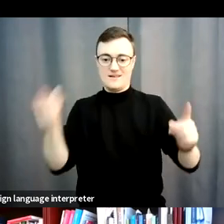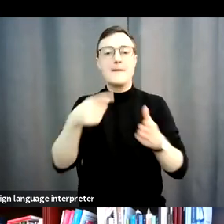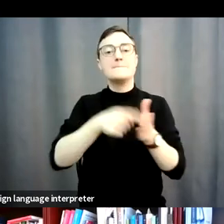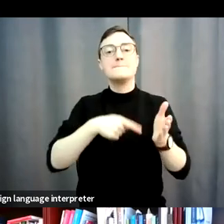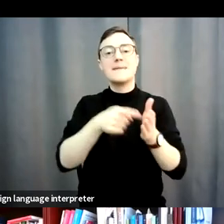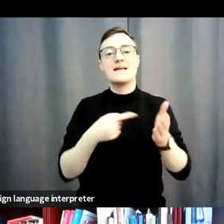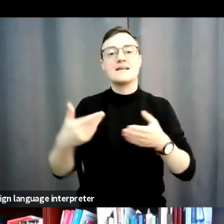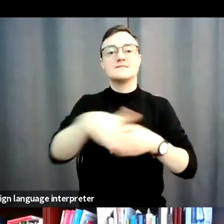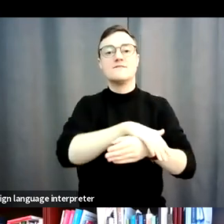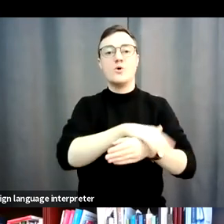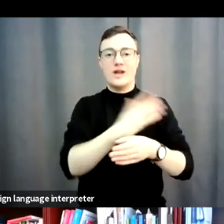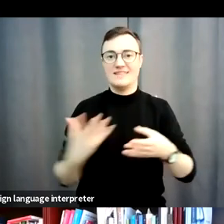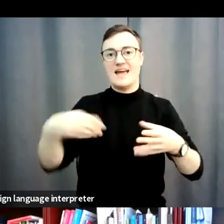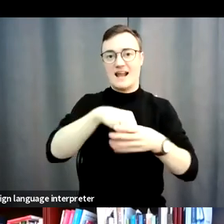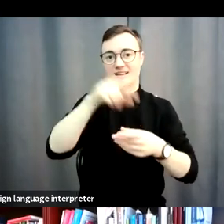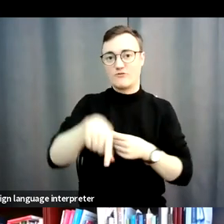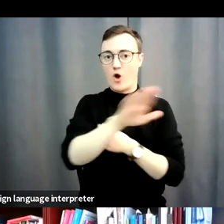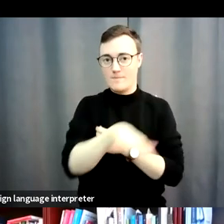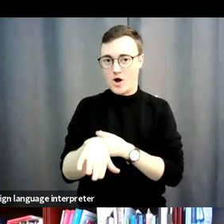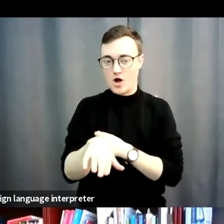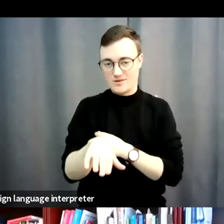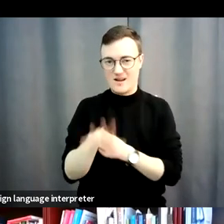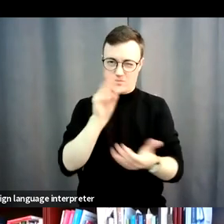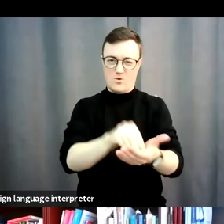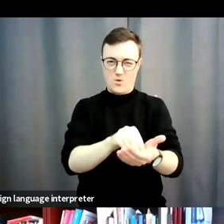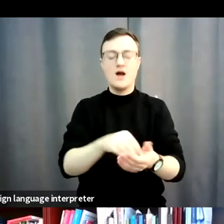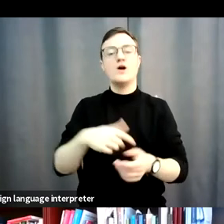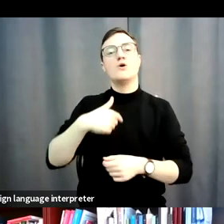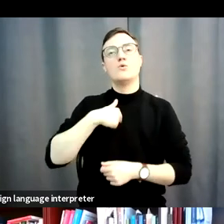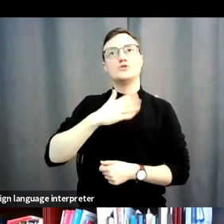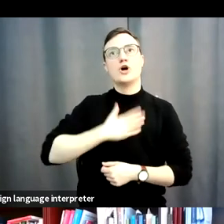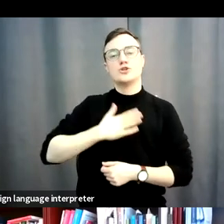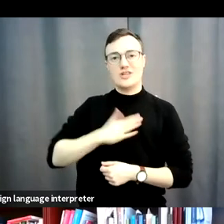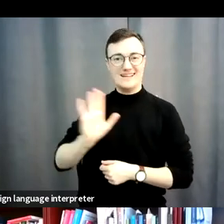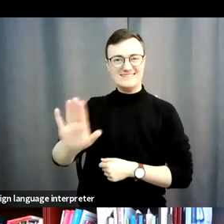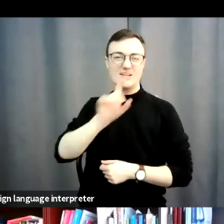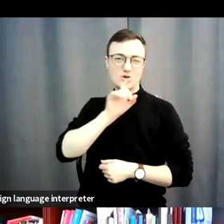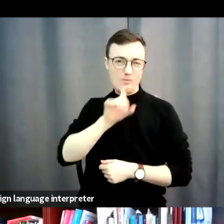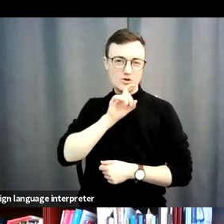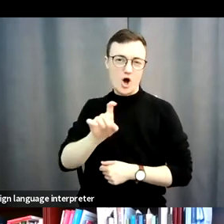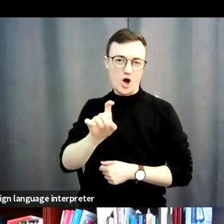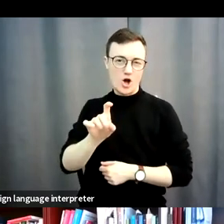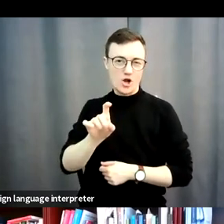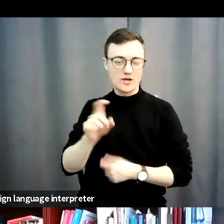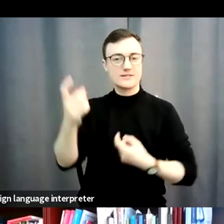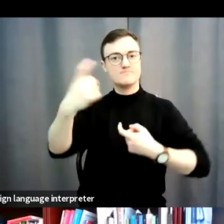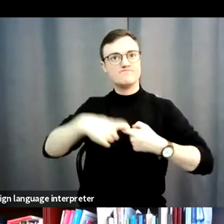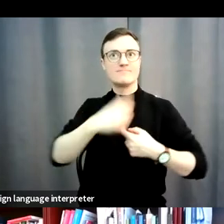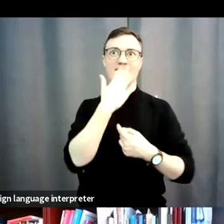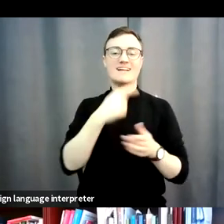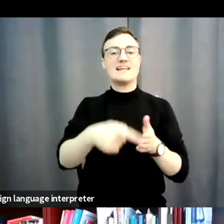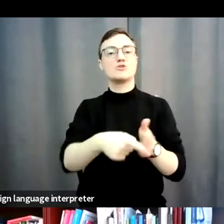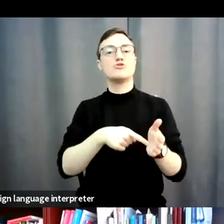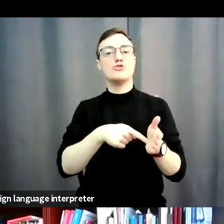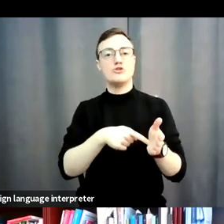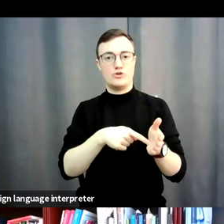of children. And I really appreciated your comments, Professor, around what types of